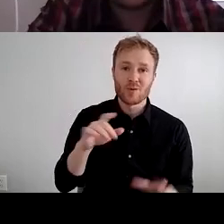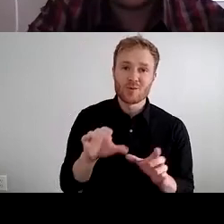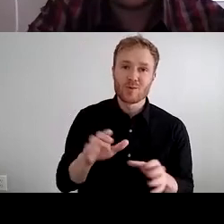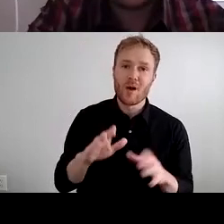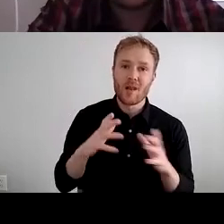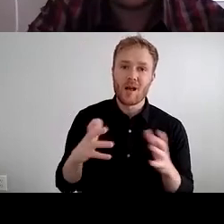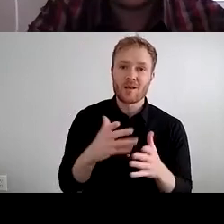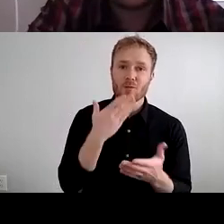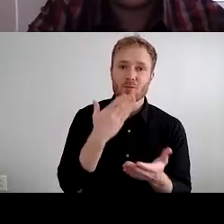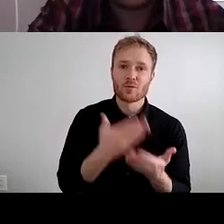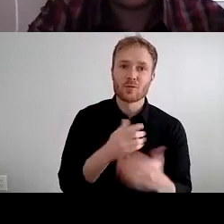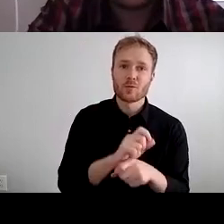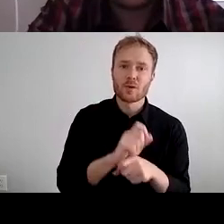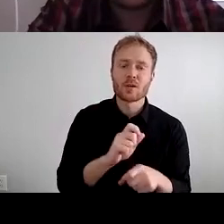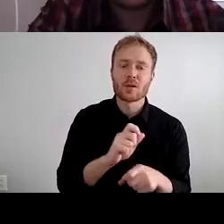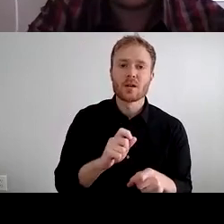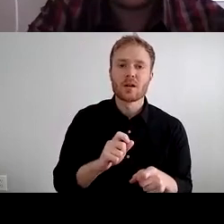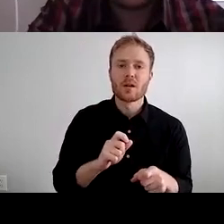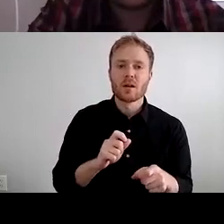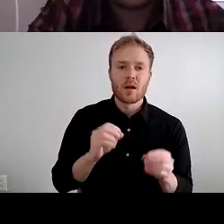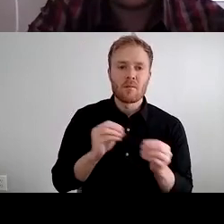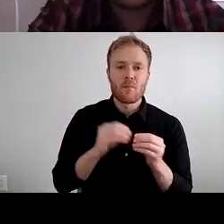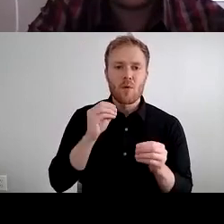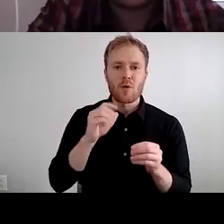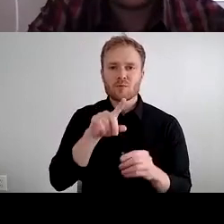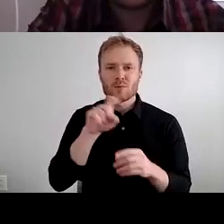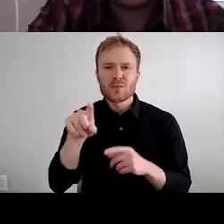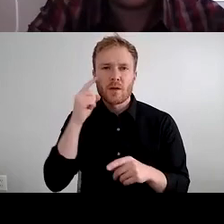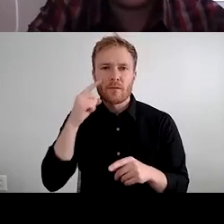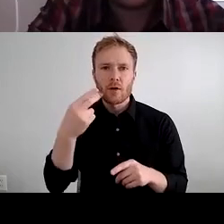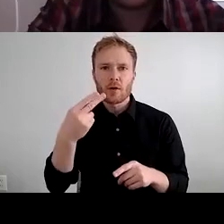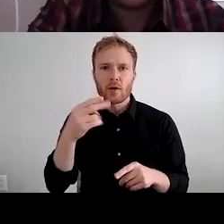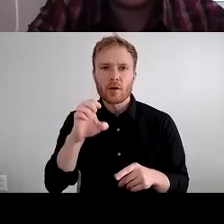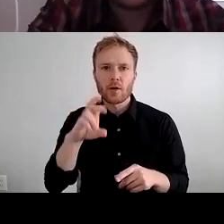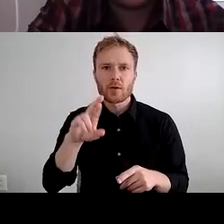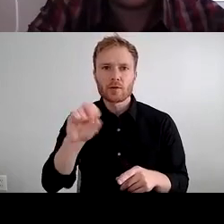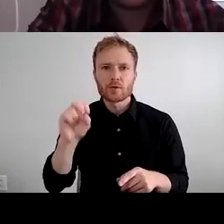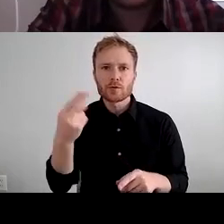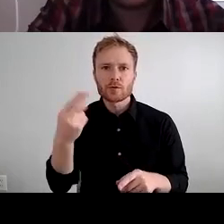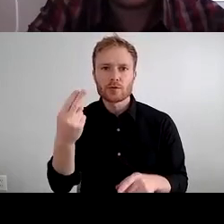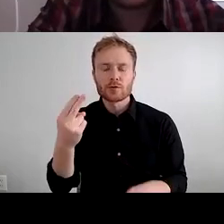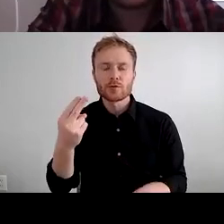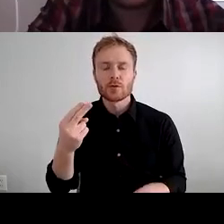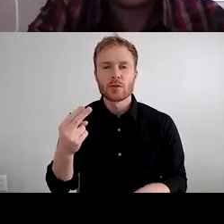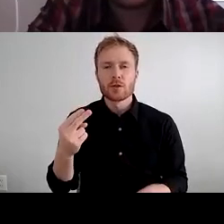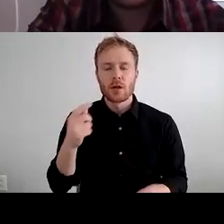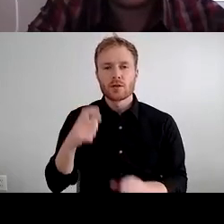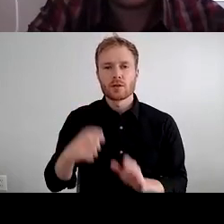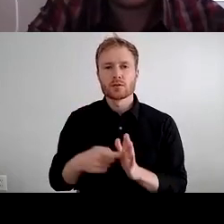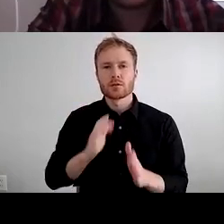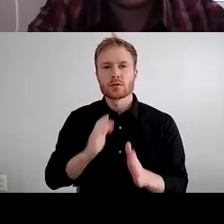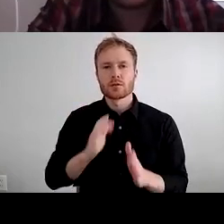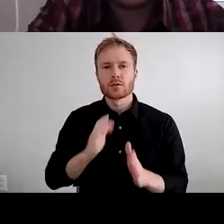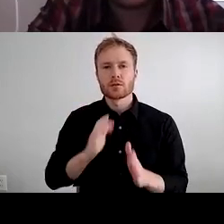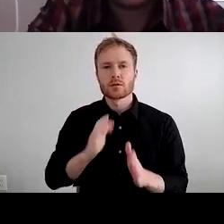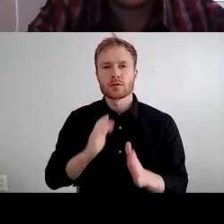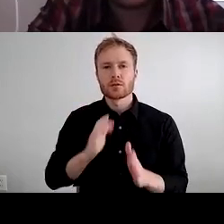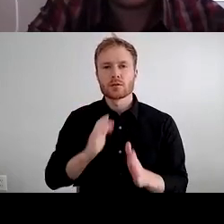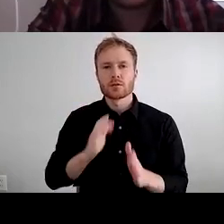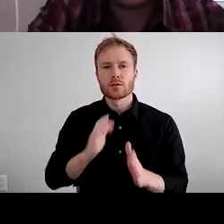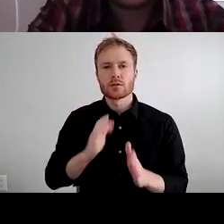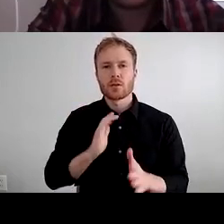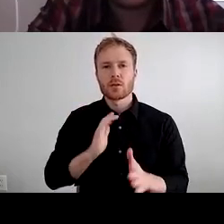for Hirsch, if we can find this out. I see in our budget, we have the Office of Equity